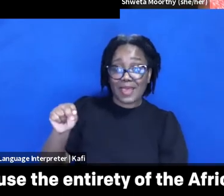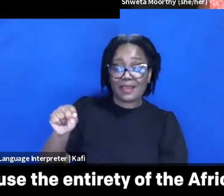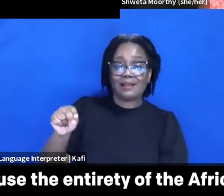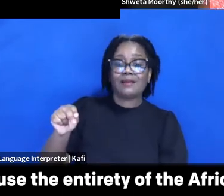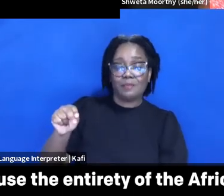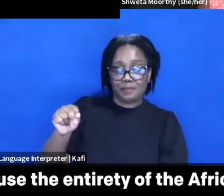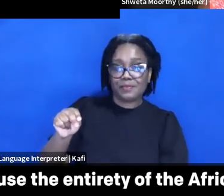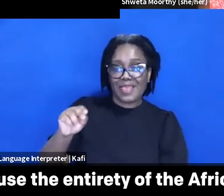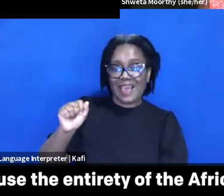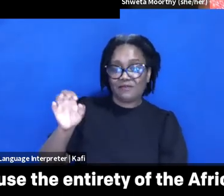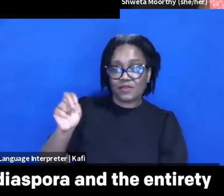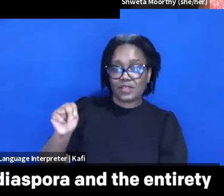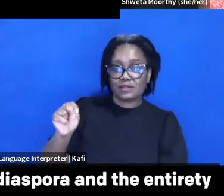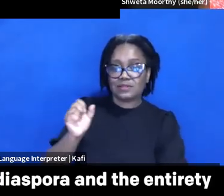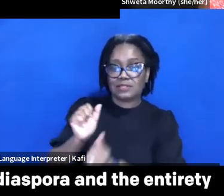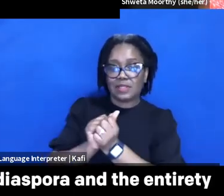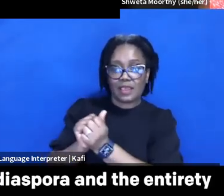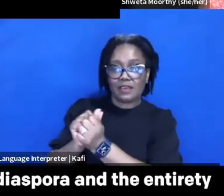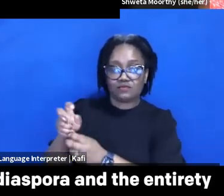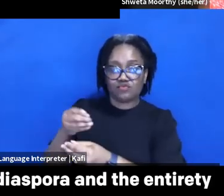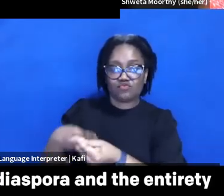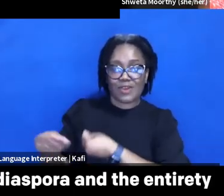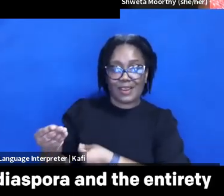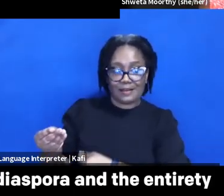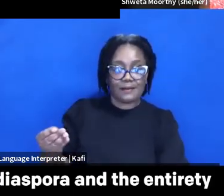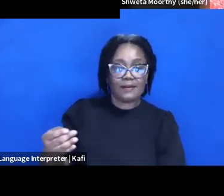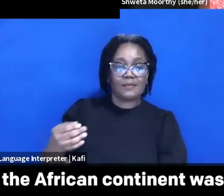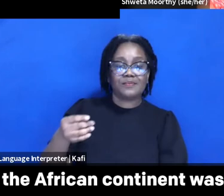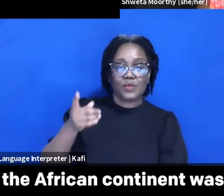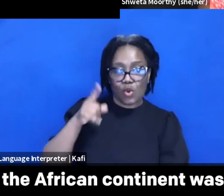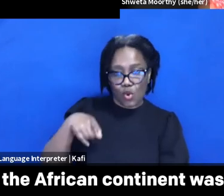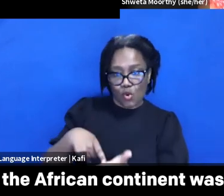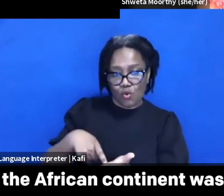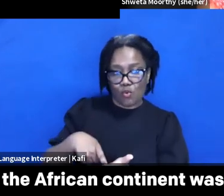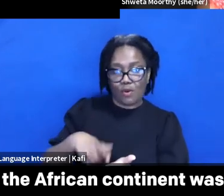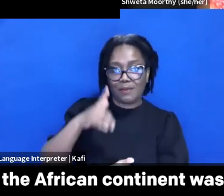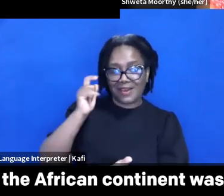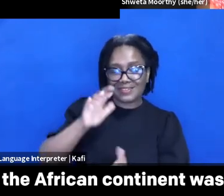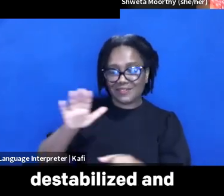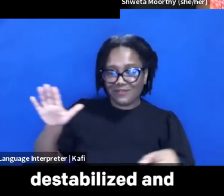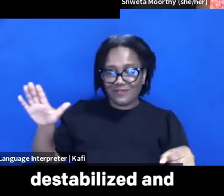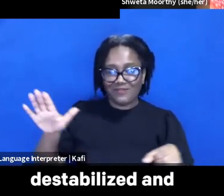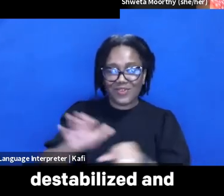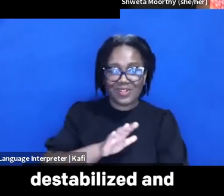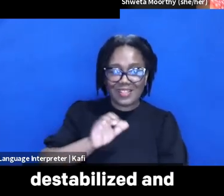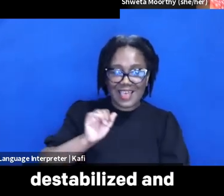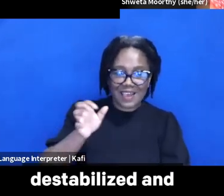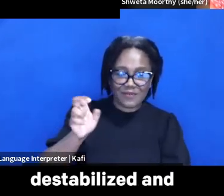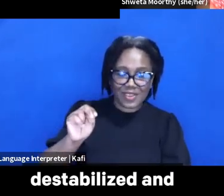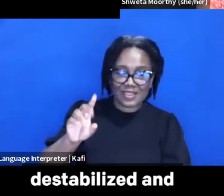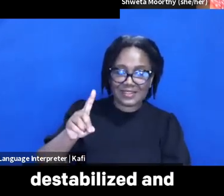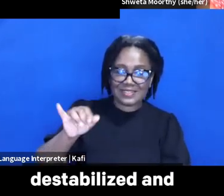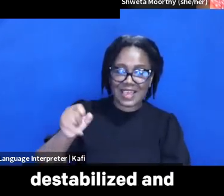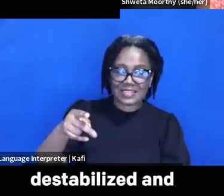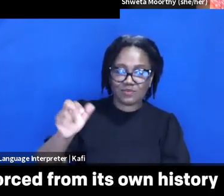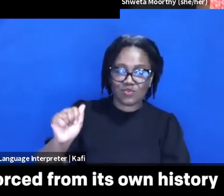the entirety of the African diaspora and the entirety of the African continent was destabilized